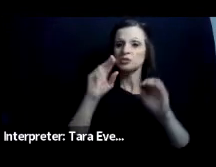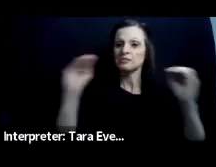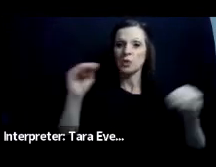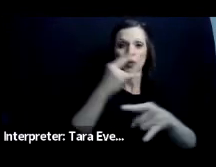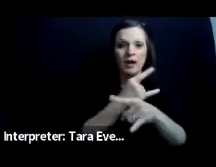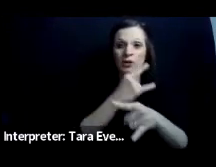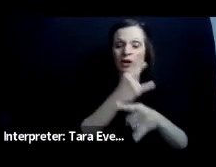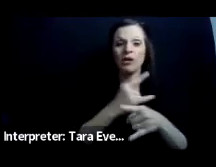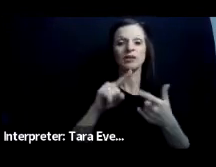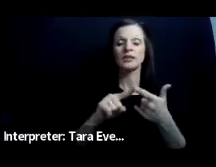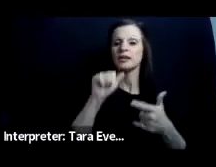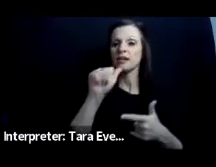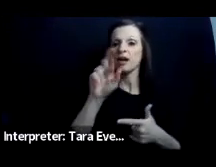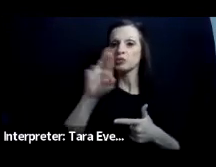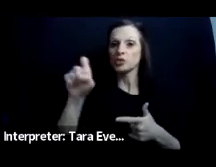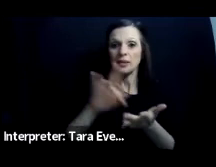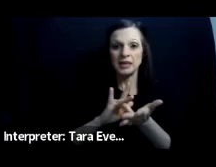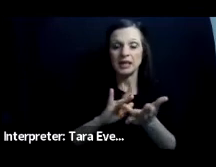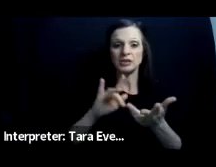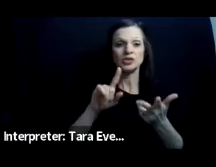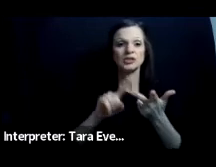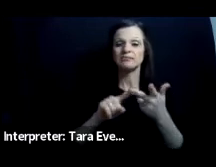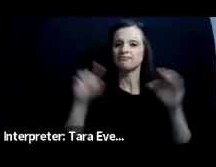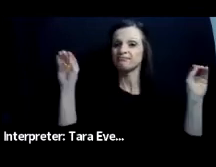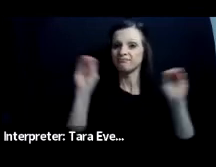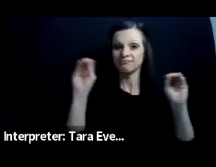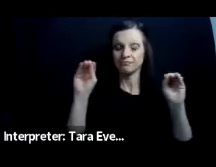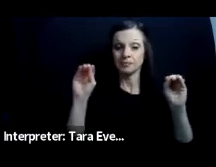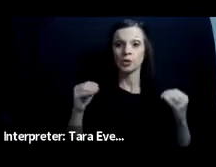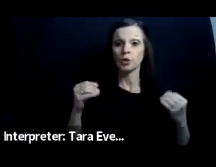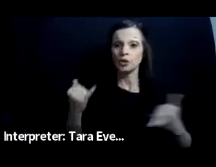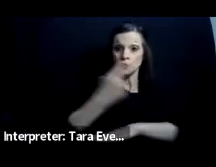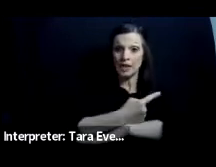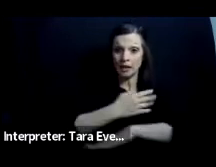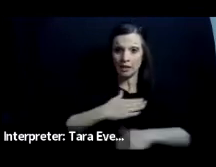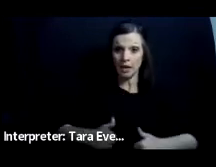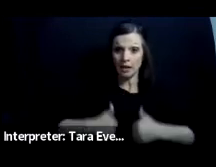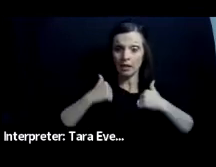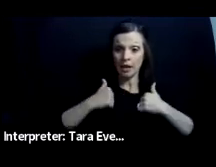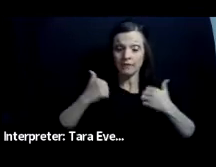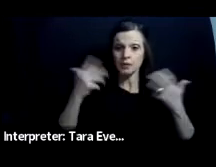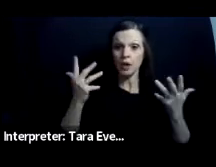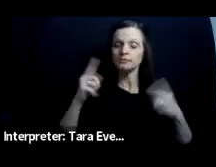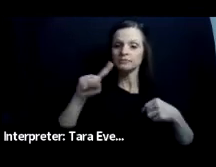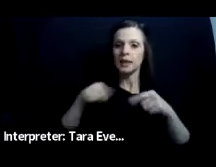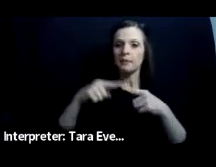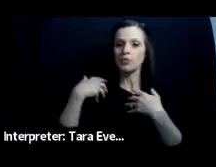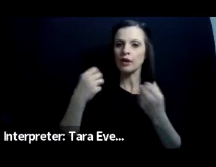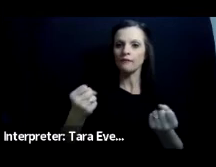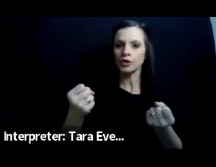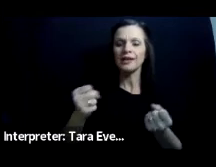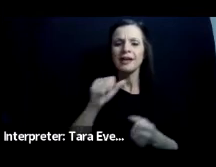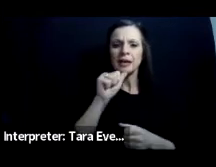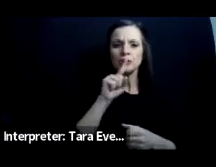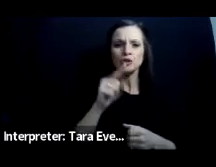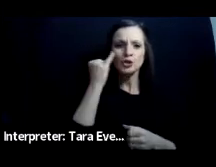So very much today, my life is about recovery. Okay, I don't know how many of y'all have ever seen the musical Wicked or